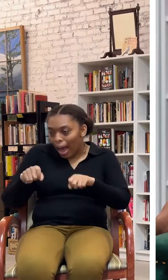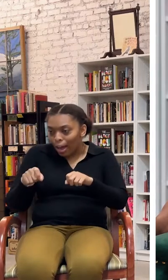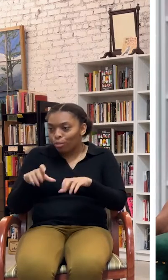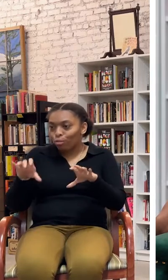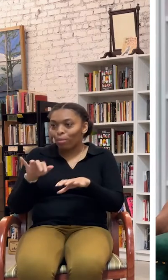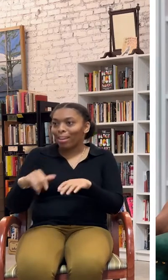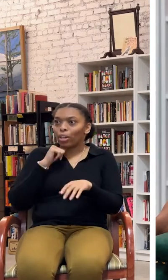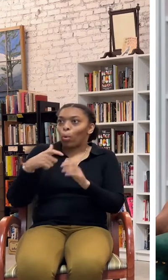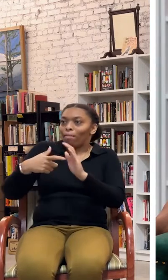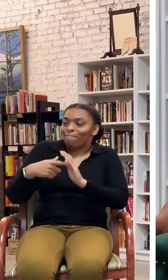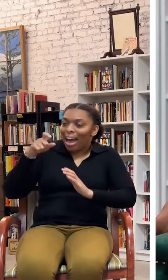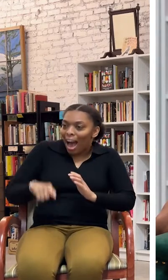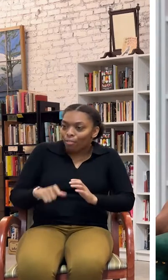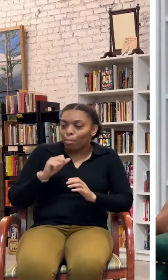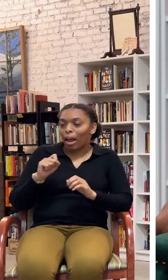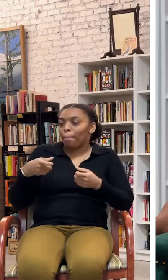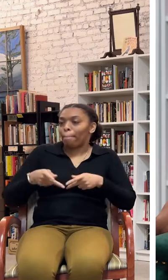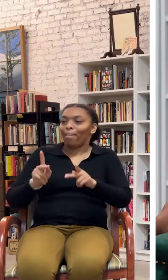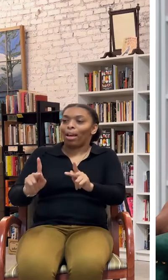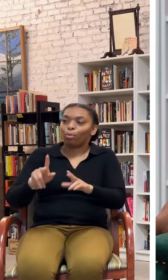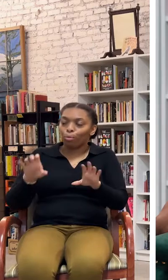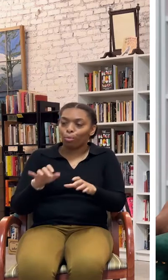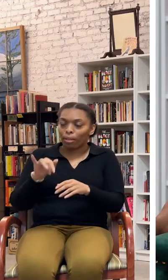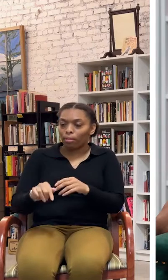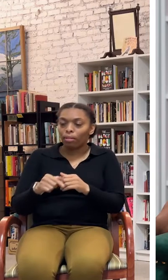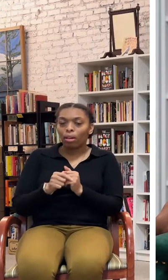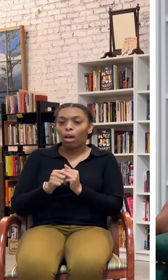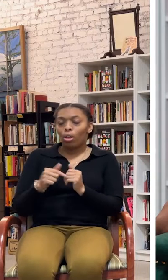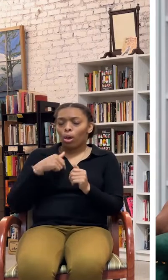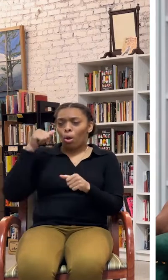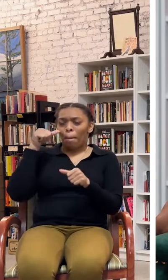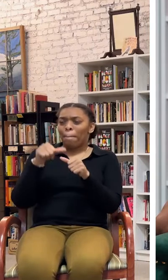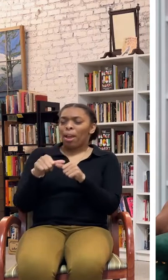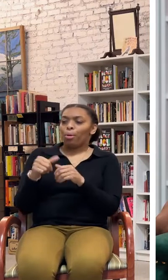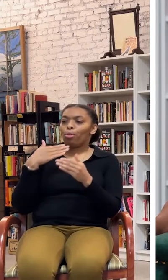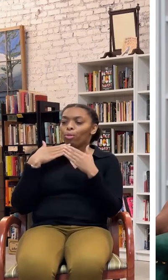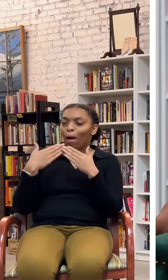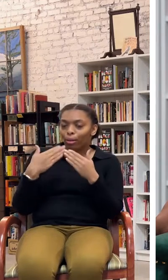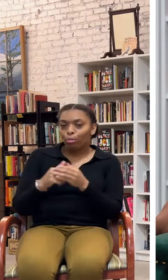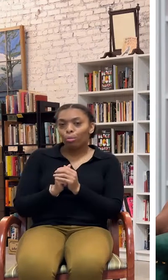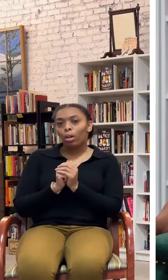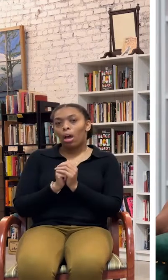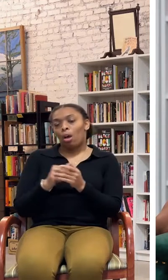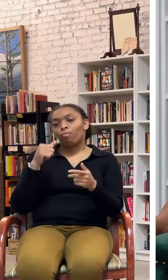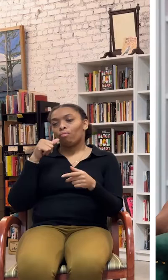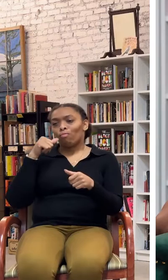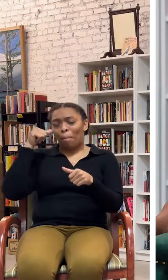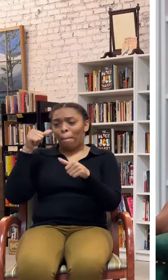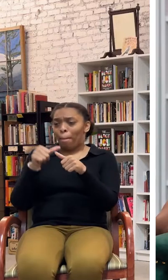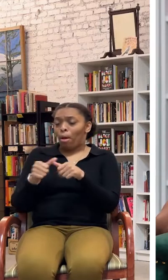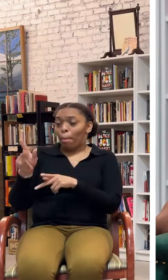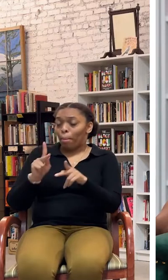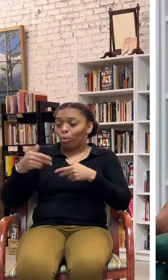And I don't have to do this, but I really get to do it. But yeah, remembering that, the gratitude, remembering the people that made